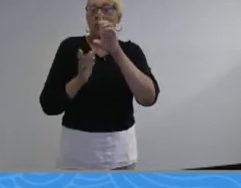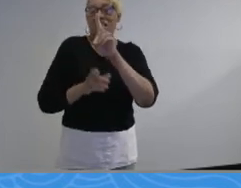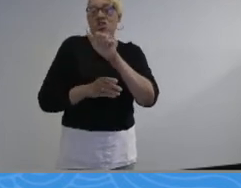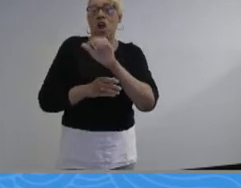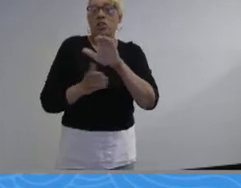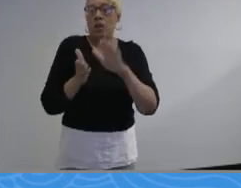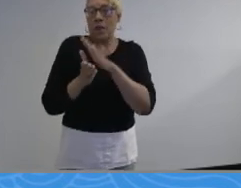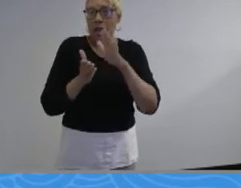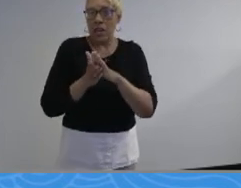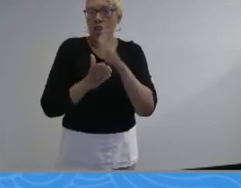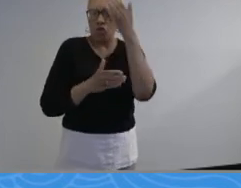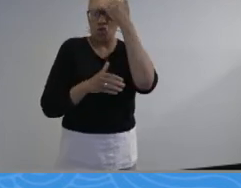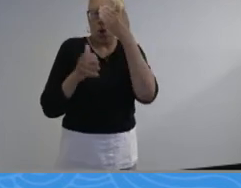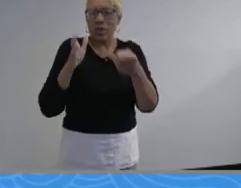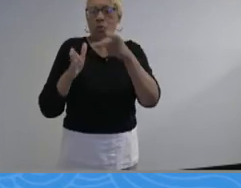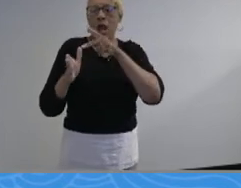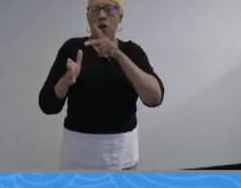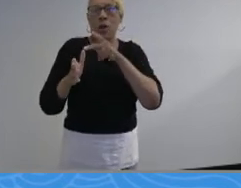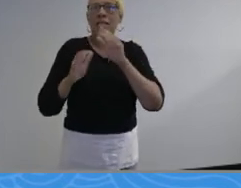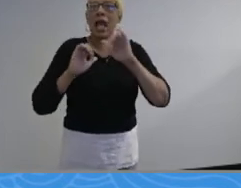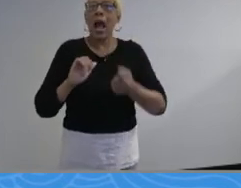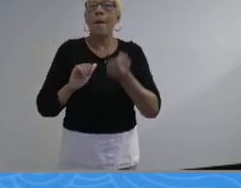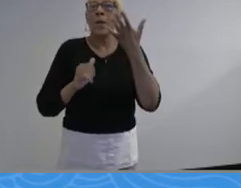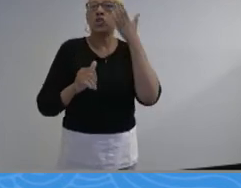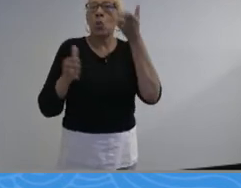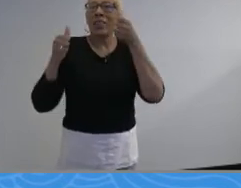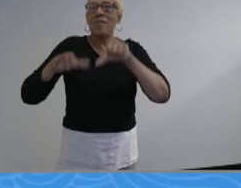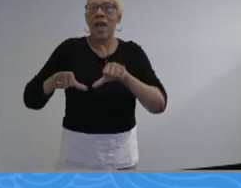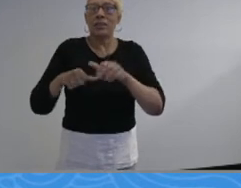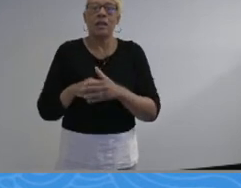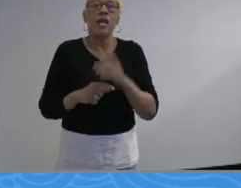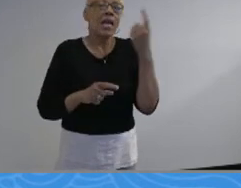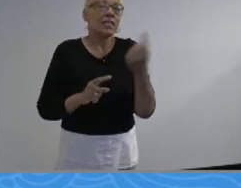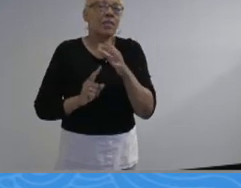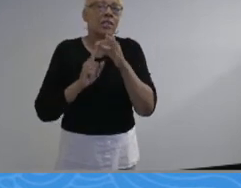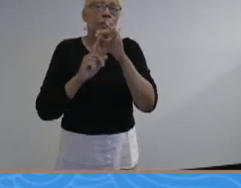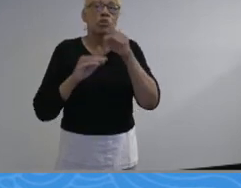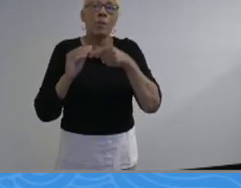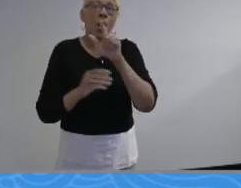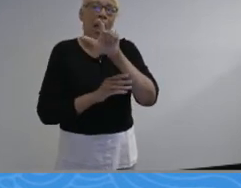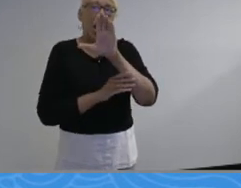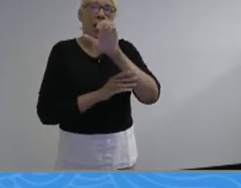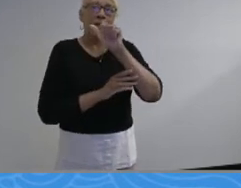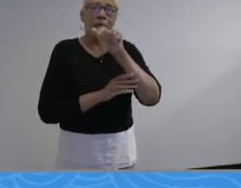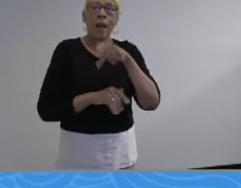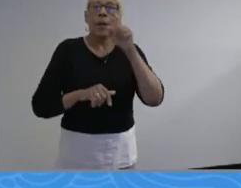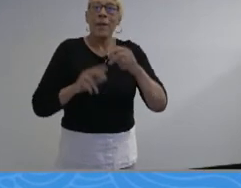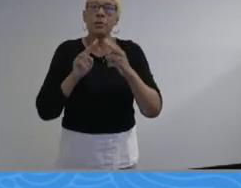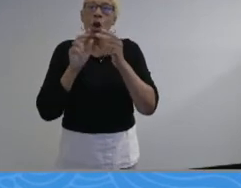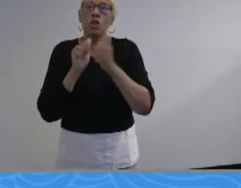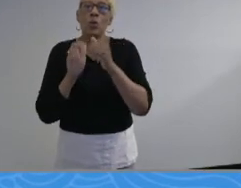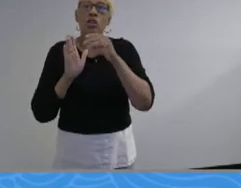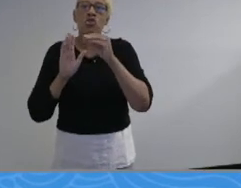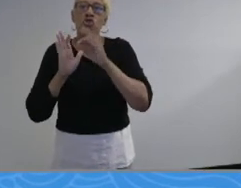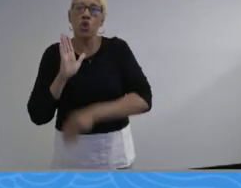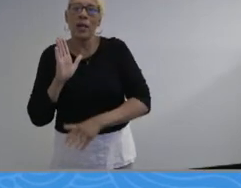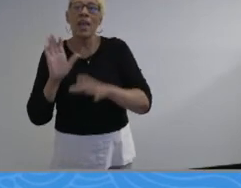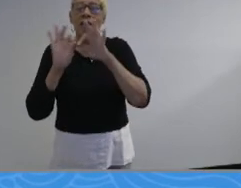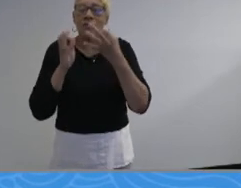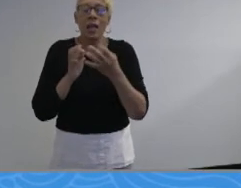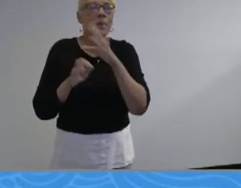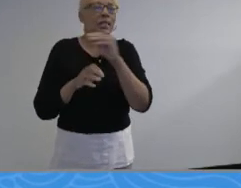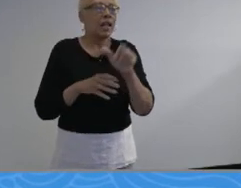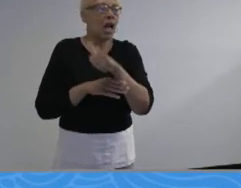is prioritizing based on how much it's investing. Something special about the LCAP is that it must be developed in partnership with students, families, and other